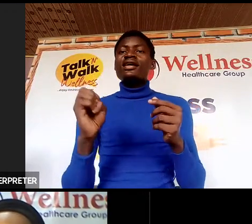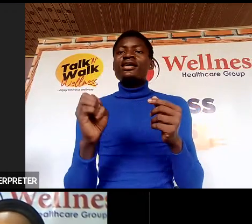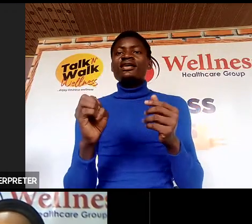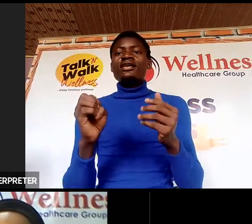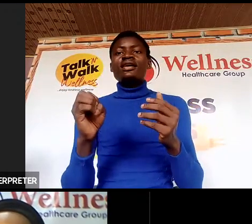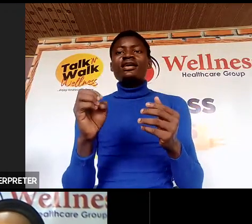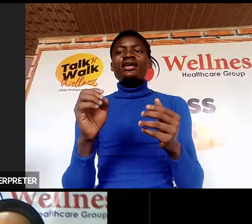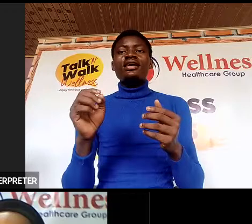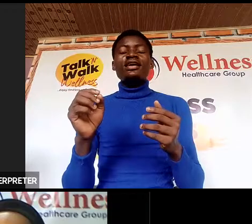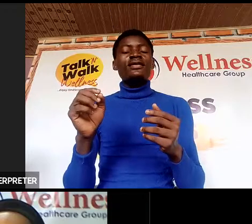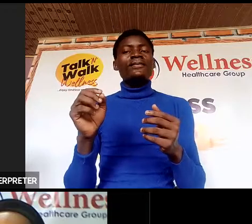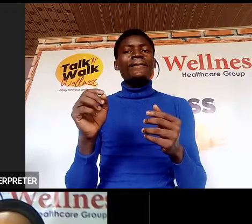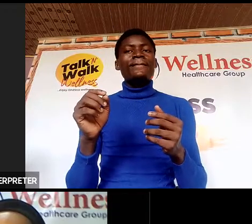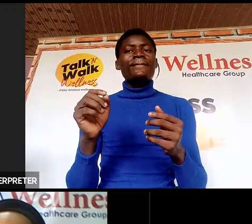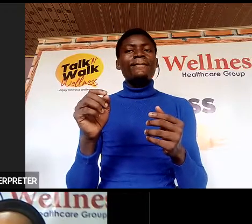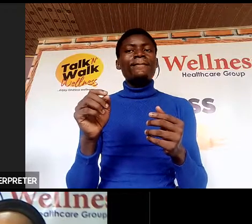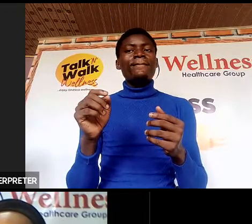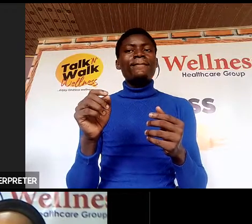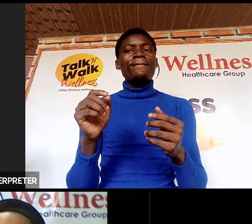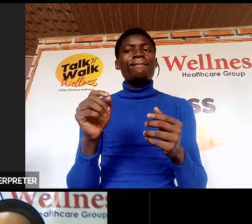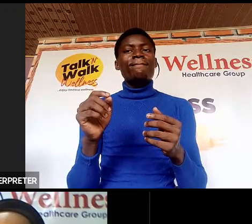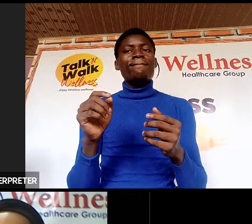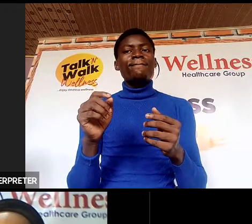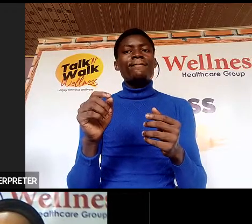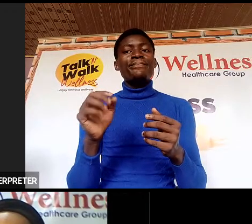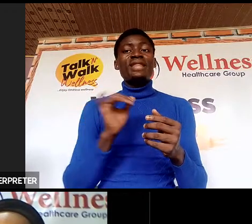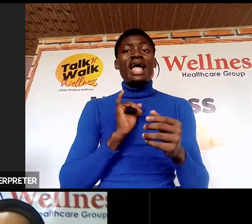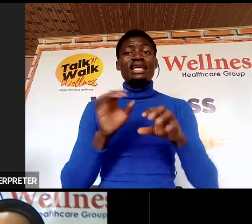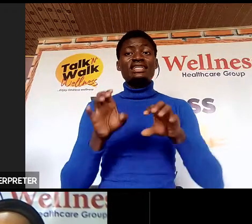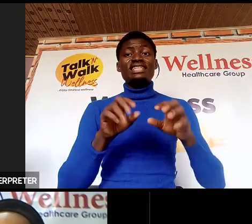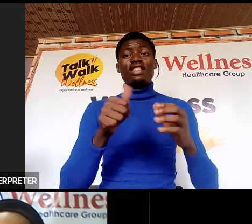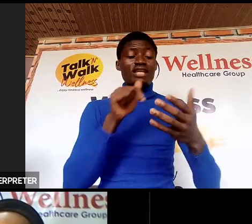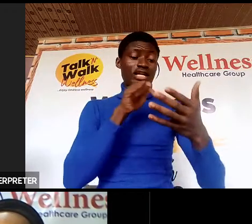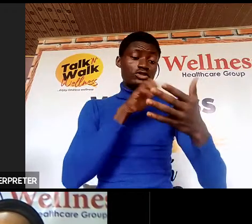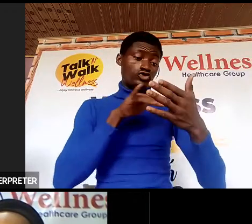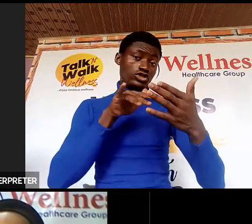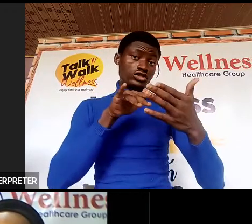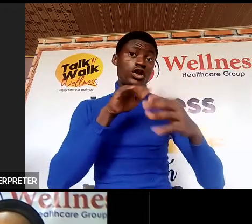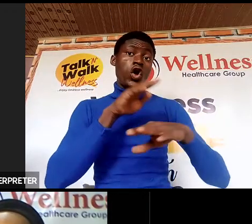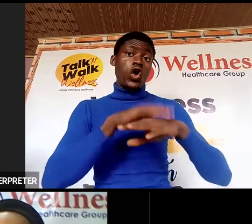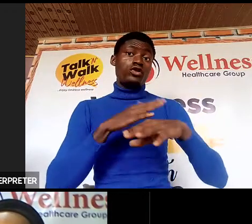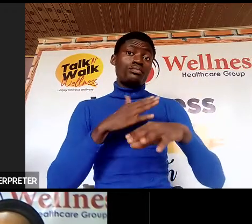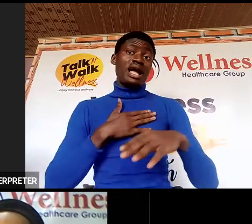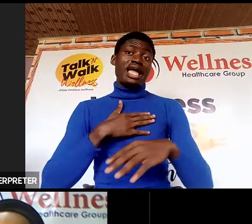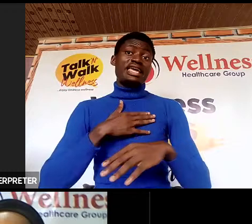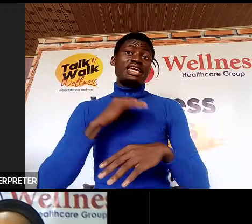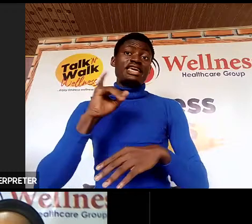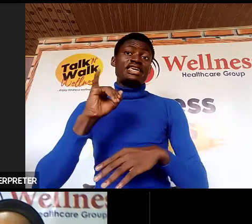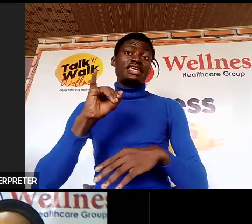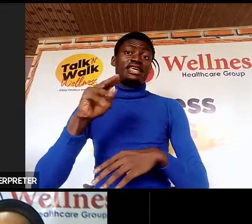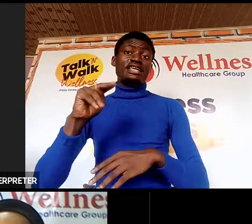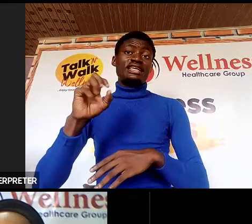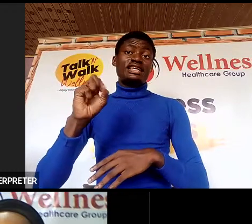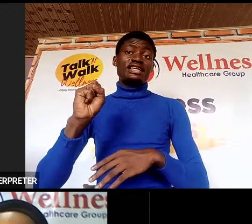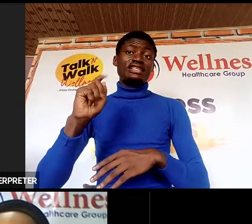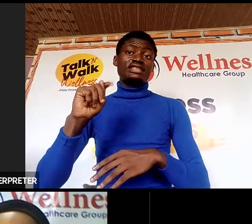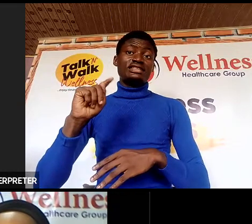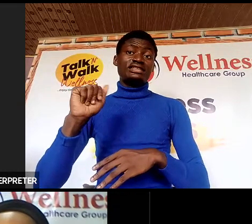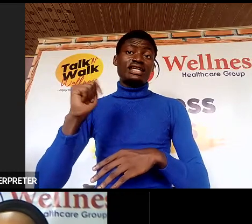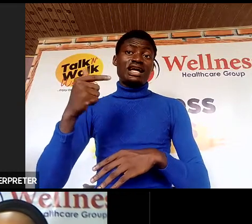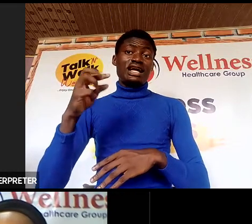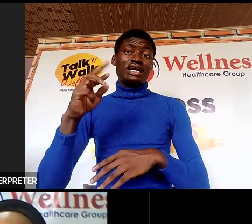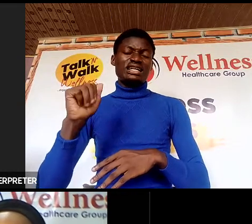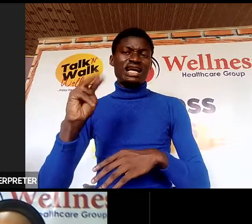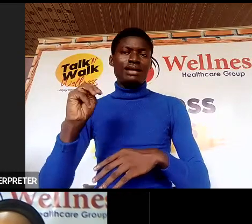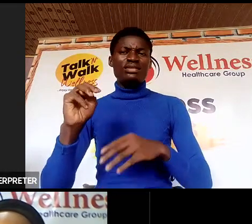study. It's also on my Instagram that talks about things that you can do that might help you to be able to shave some of your day-to-day expenses. I